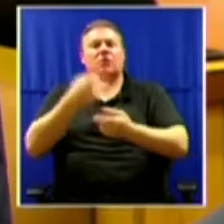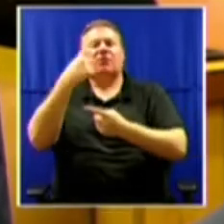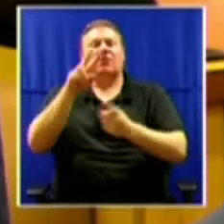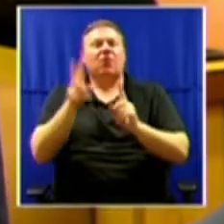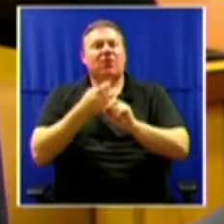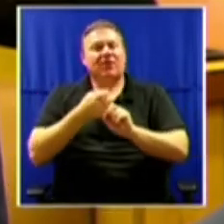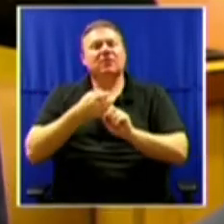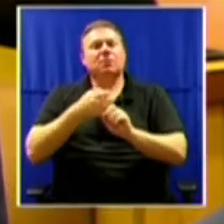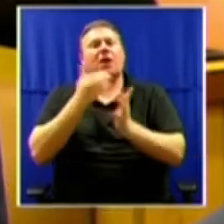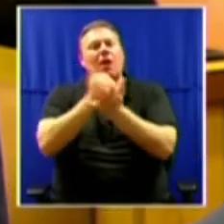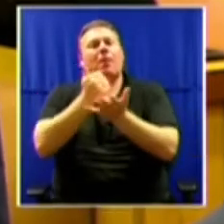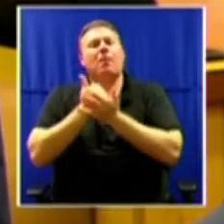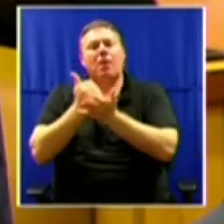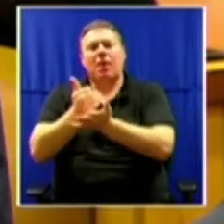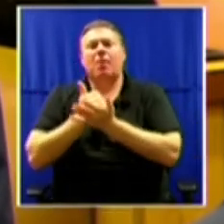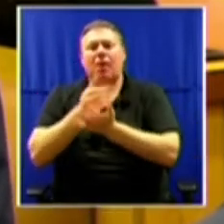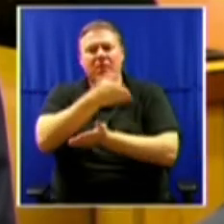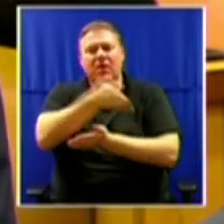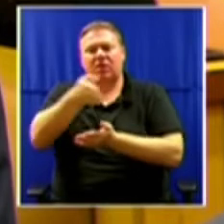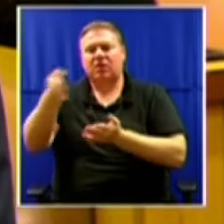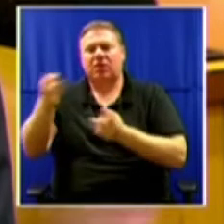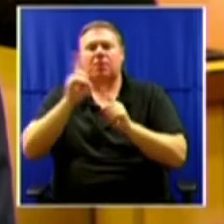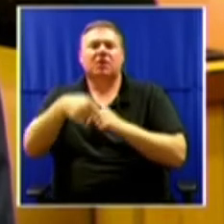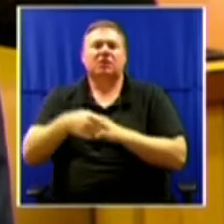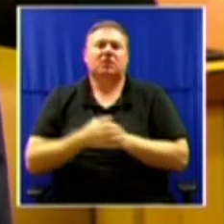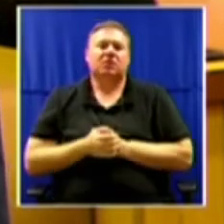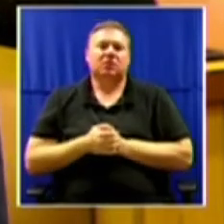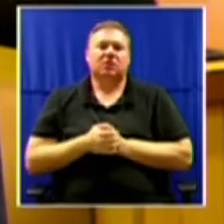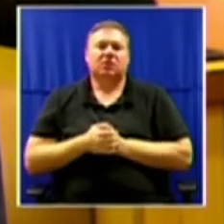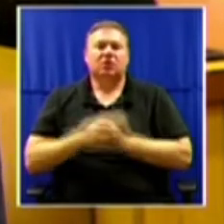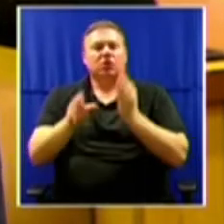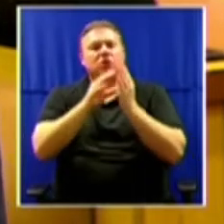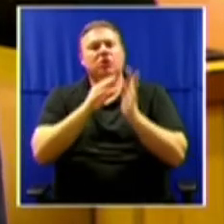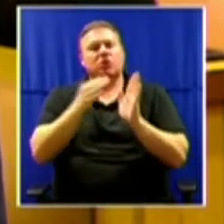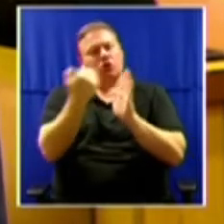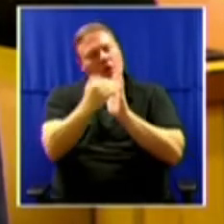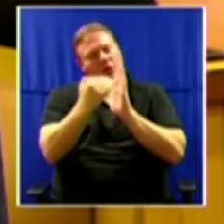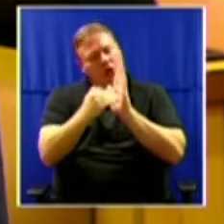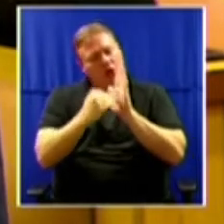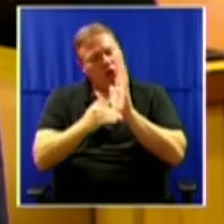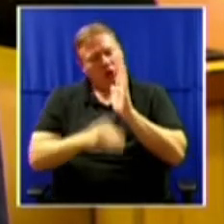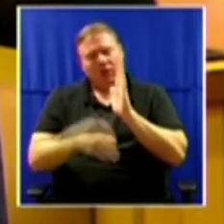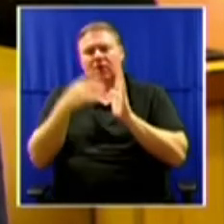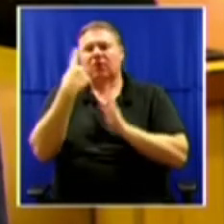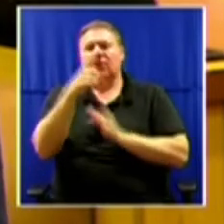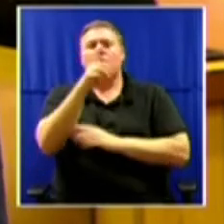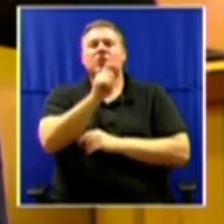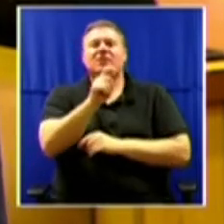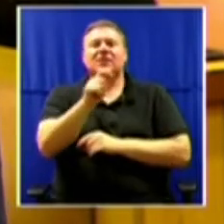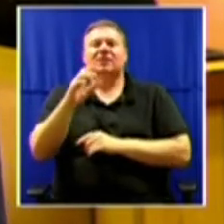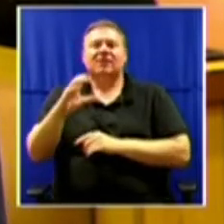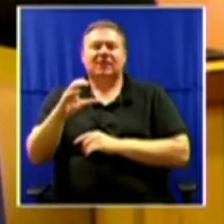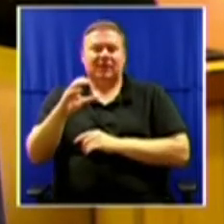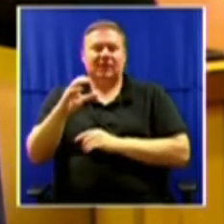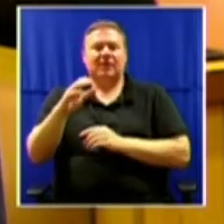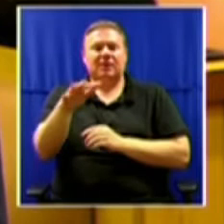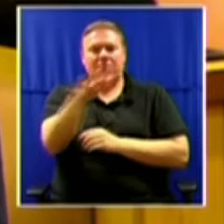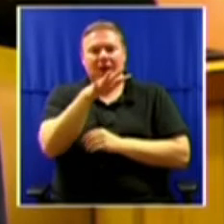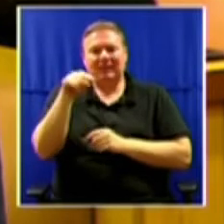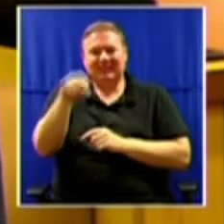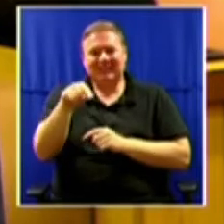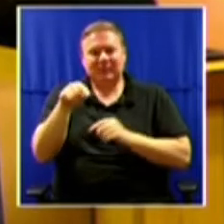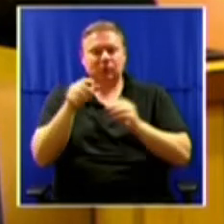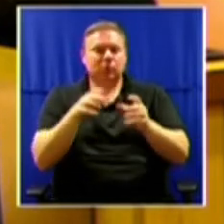sites. The criteria utilized for the selection process of possible TC sites in the respective divisions provinces